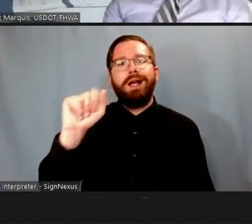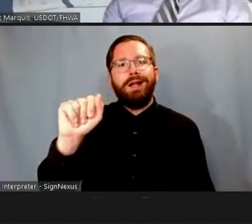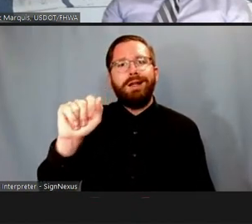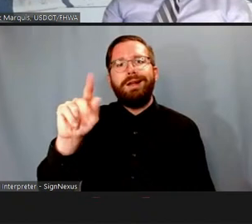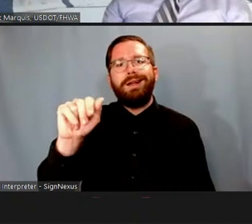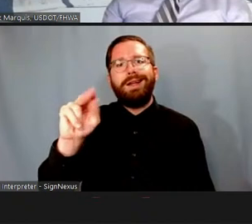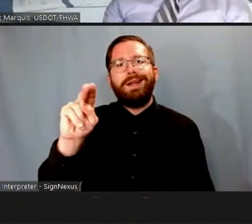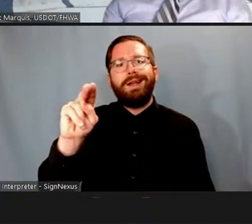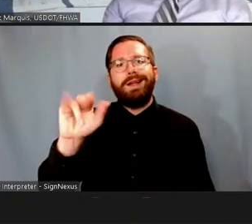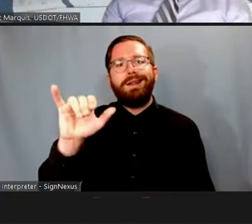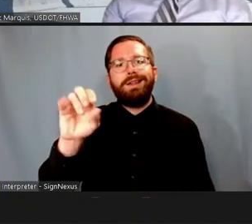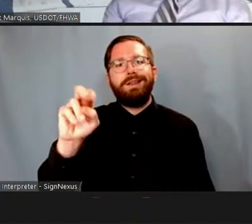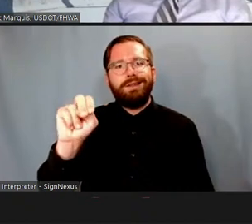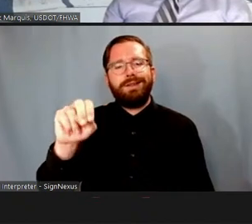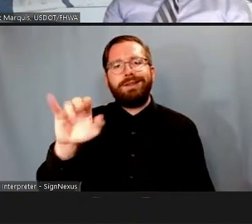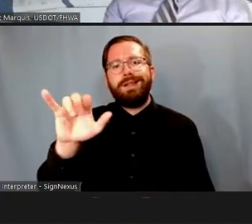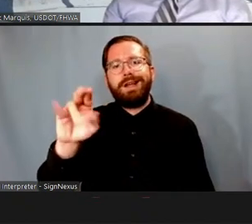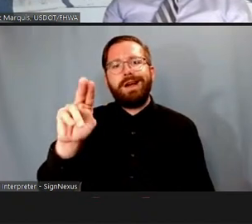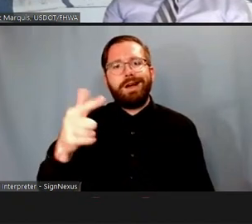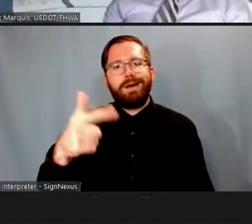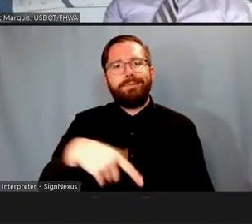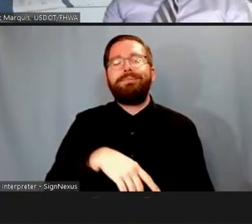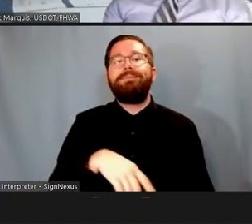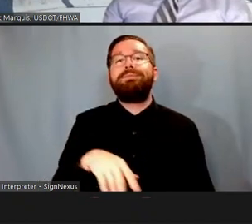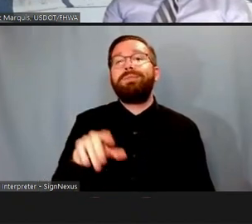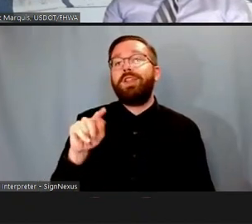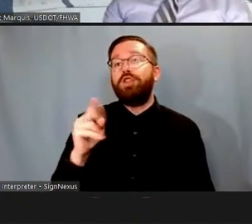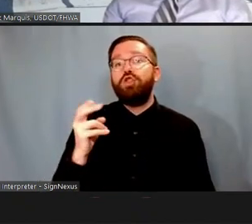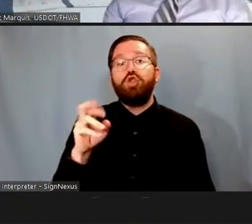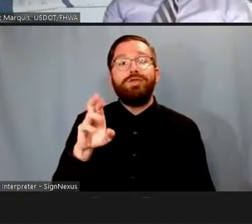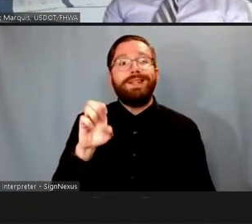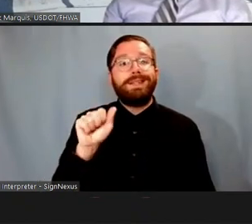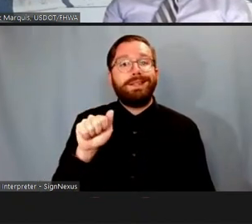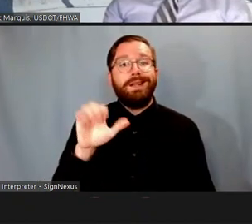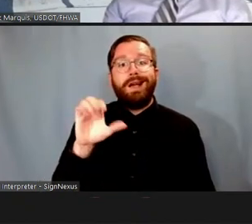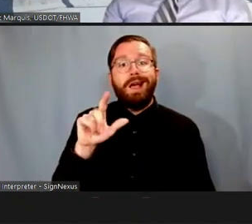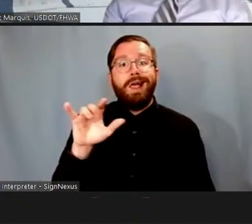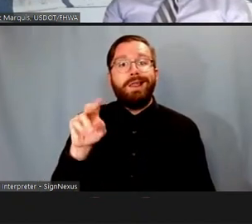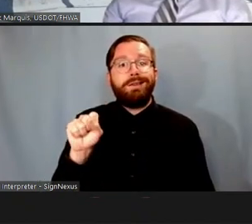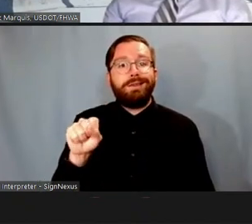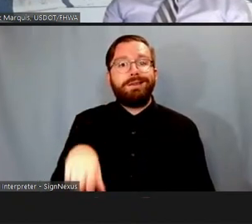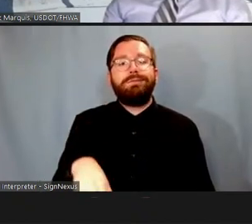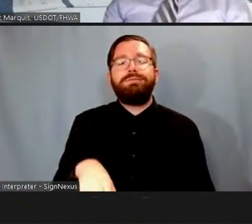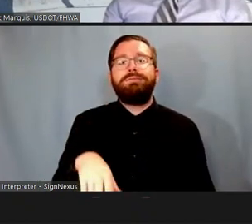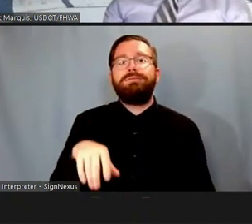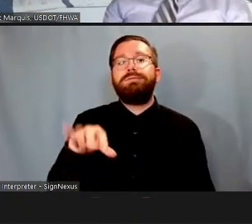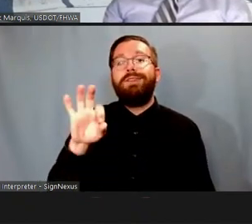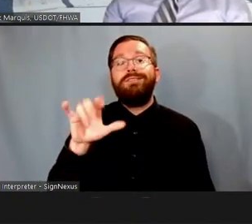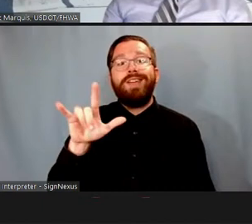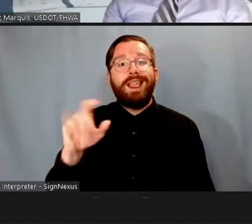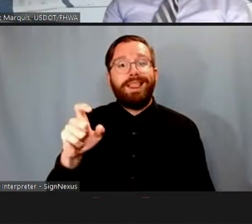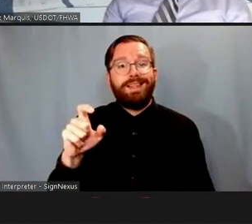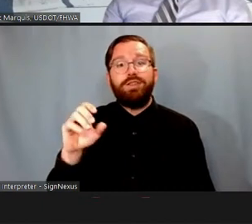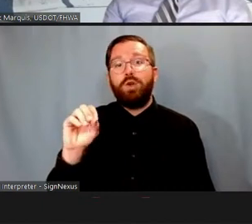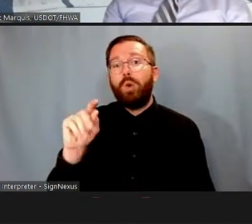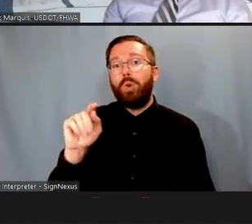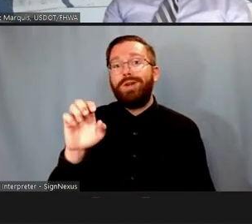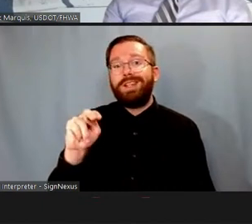young teresa collins felix owen walder